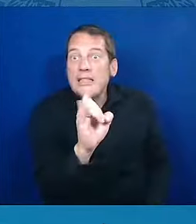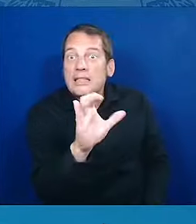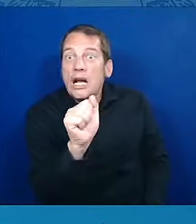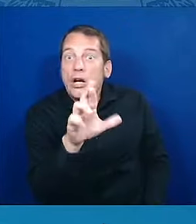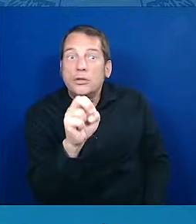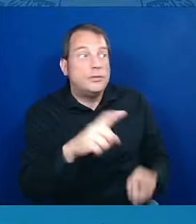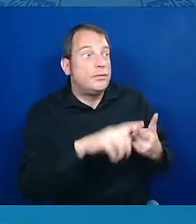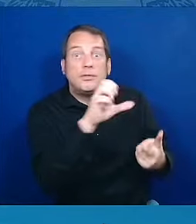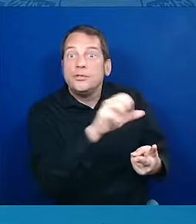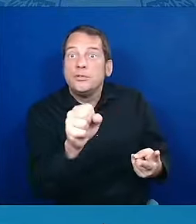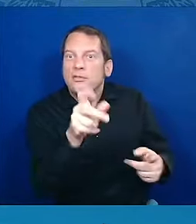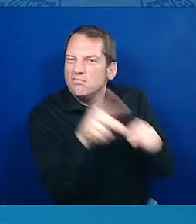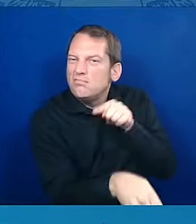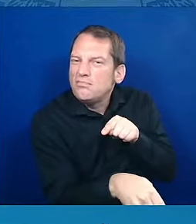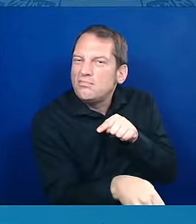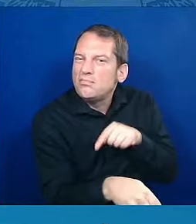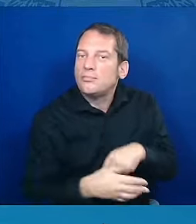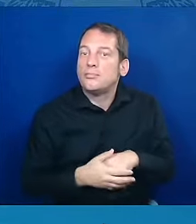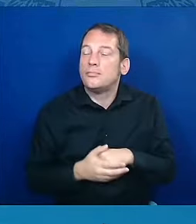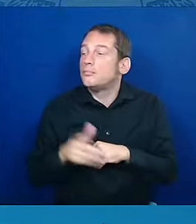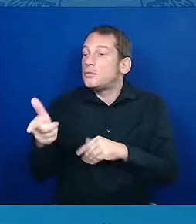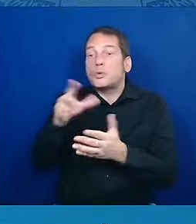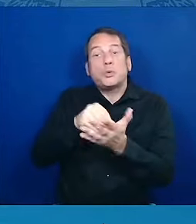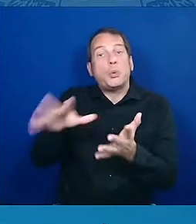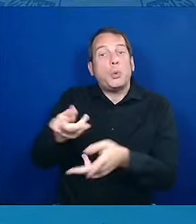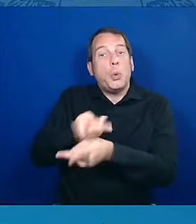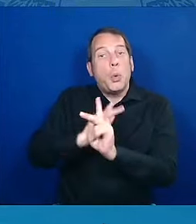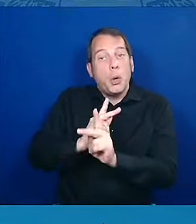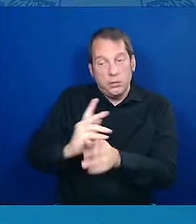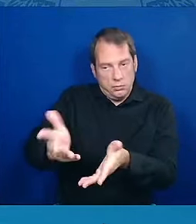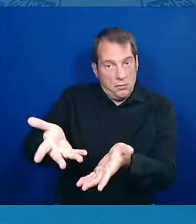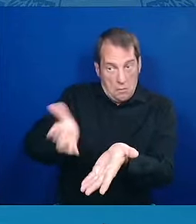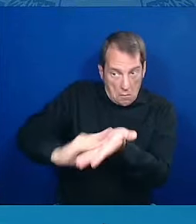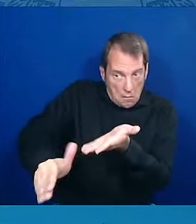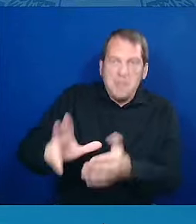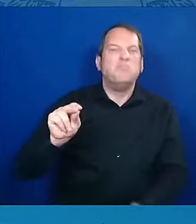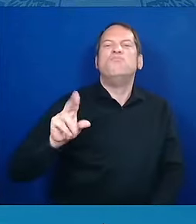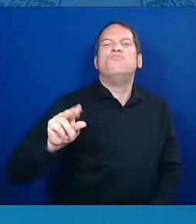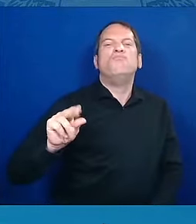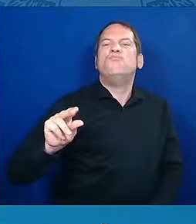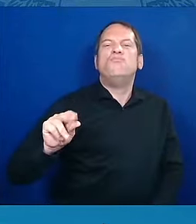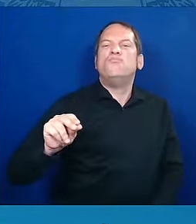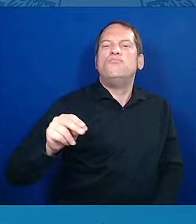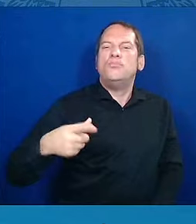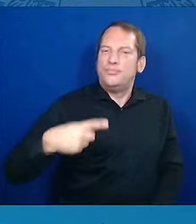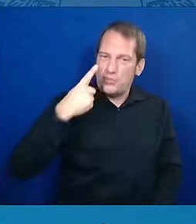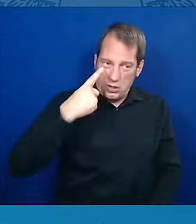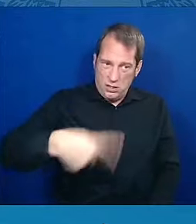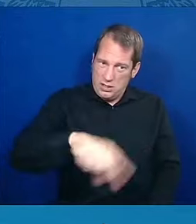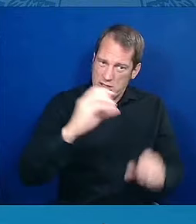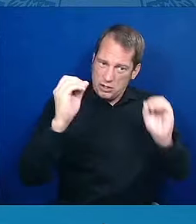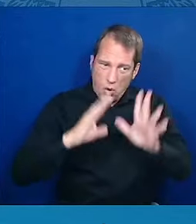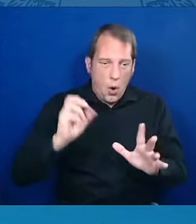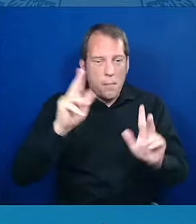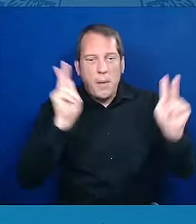And I say to AFT, they even want to eliminate the Department of Education